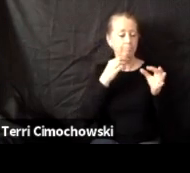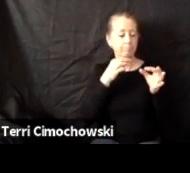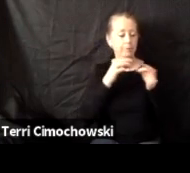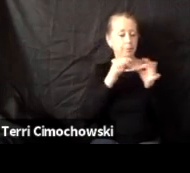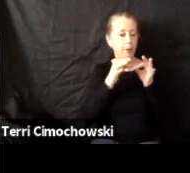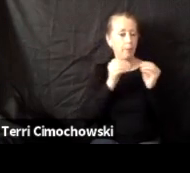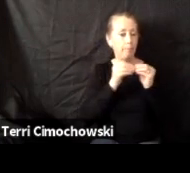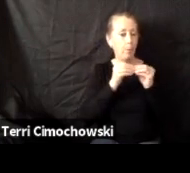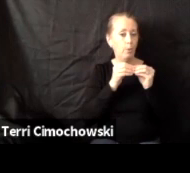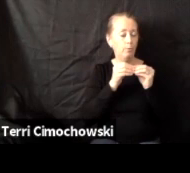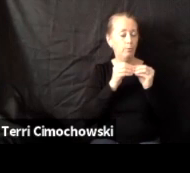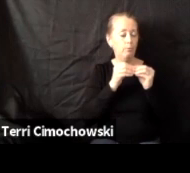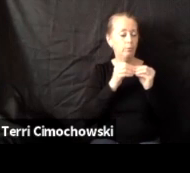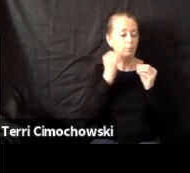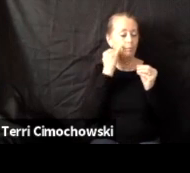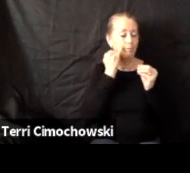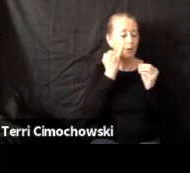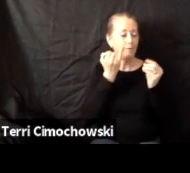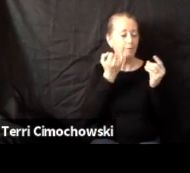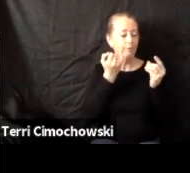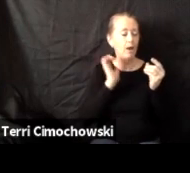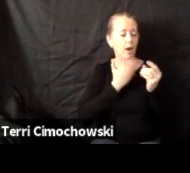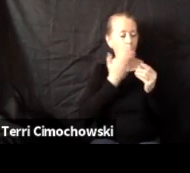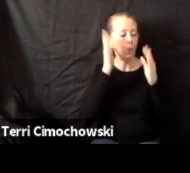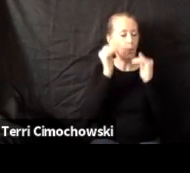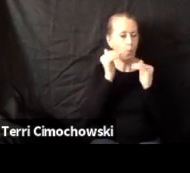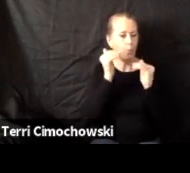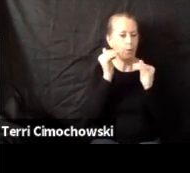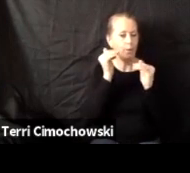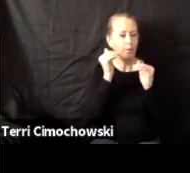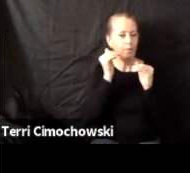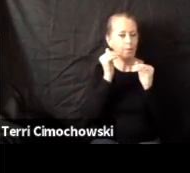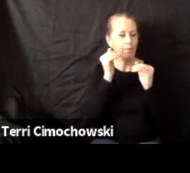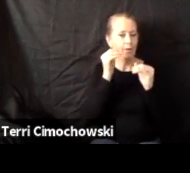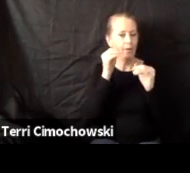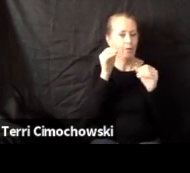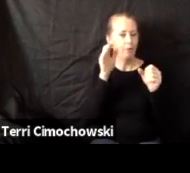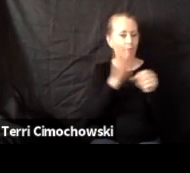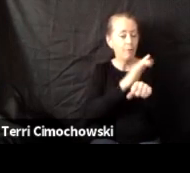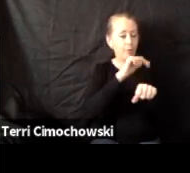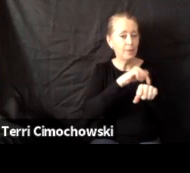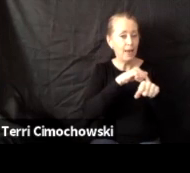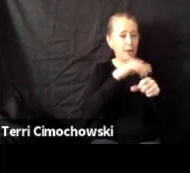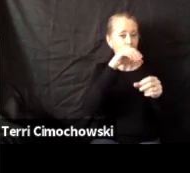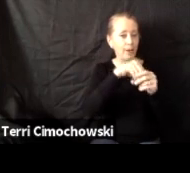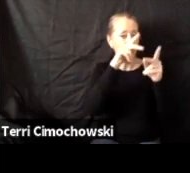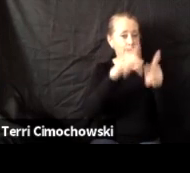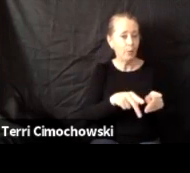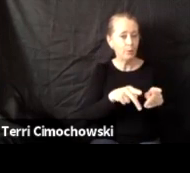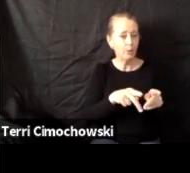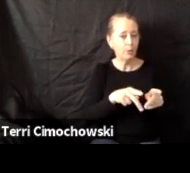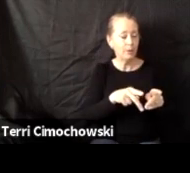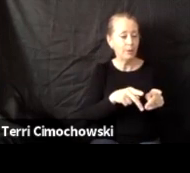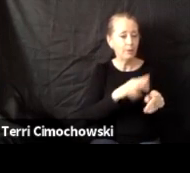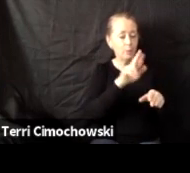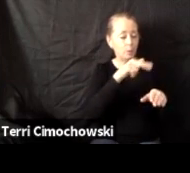that in the event that, so our hope is that we can go back to school full-time in person, as typical as